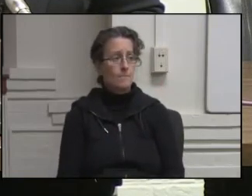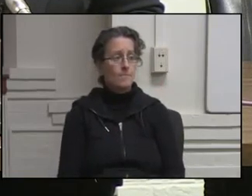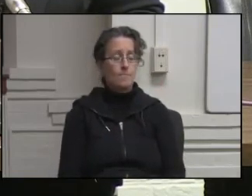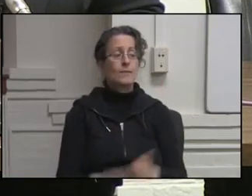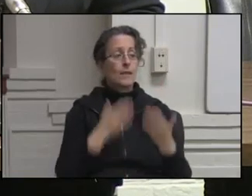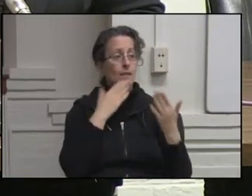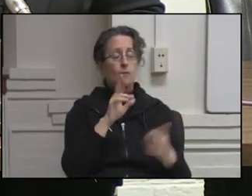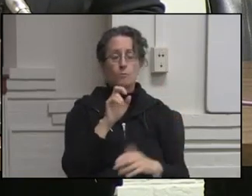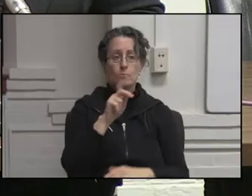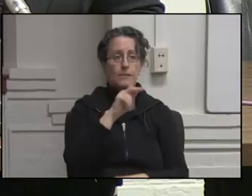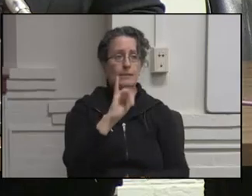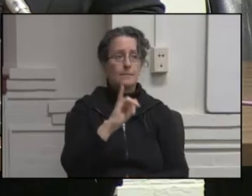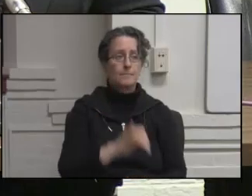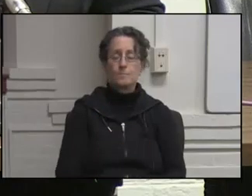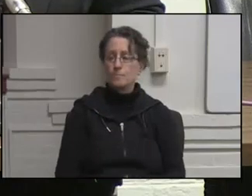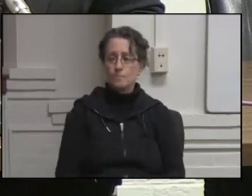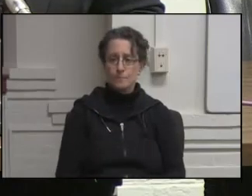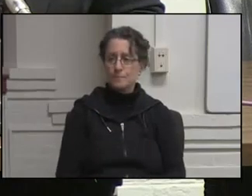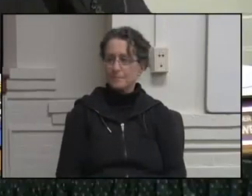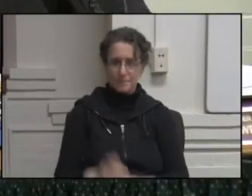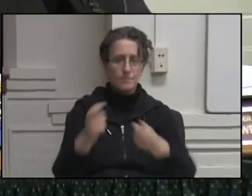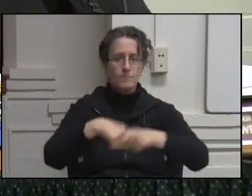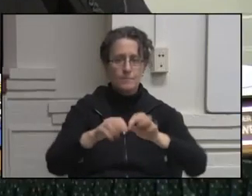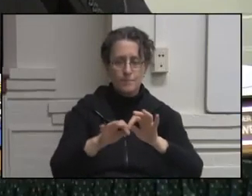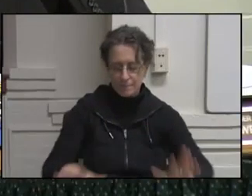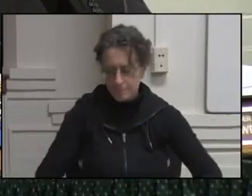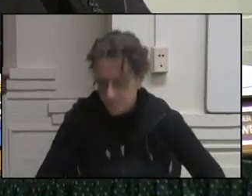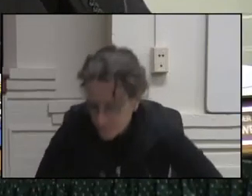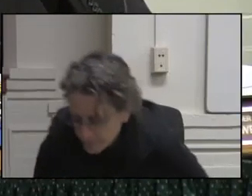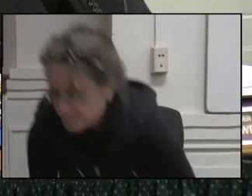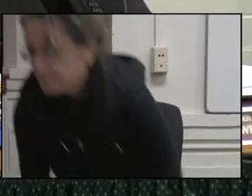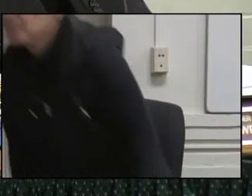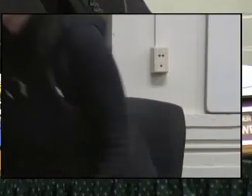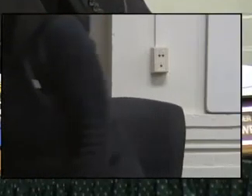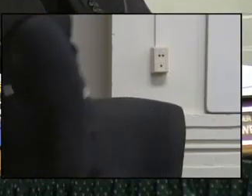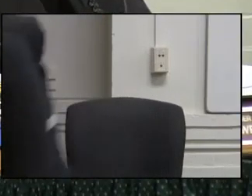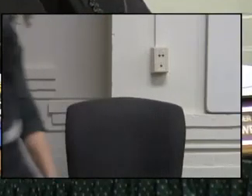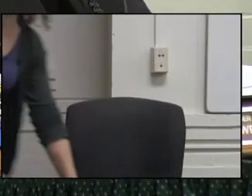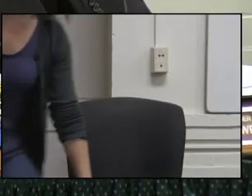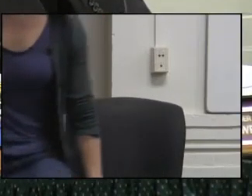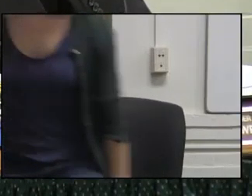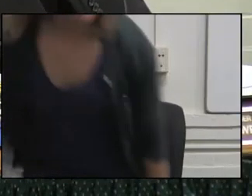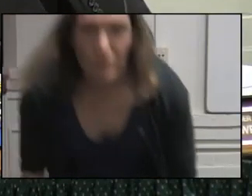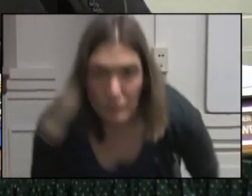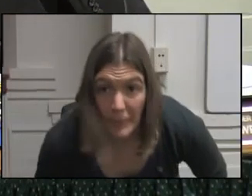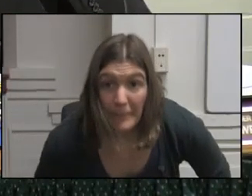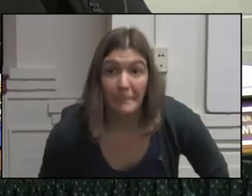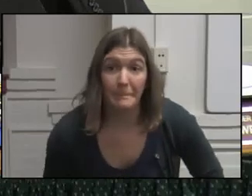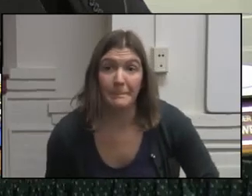Thank you, Ricky. Is there somebody else who hasn't spoken in the audience that would like to speak?